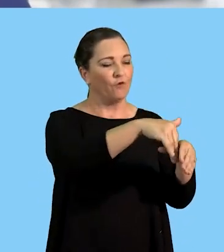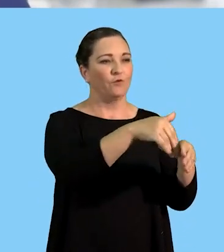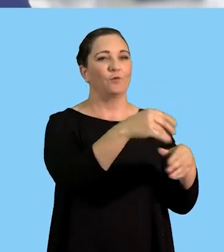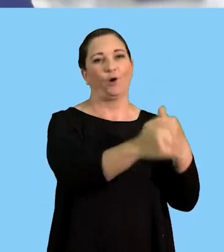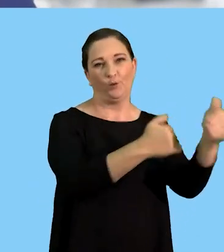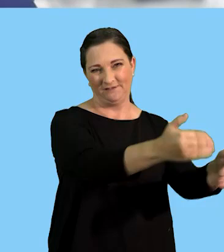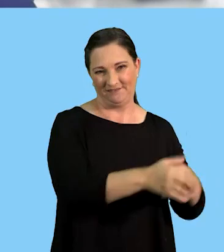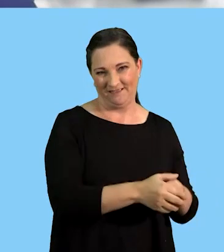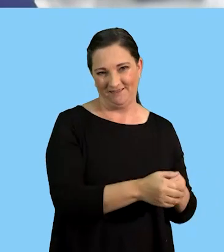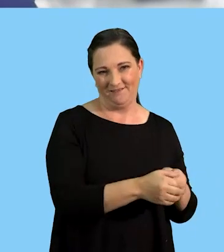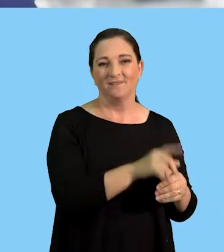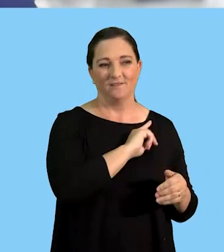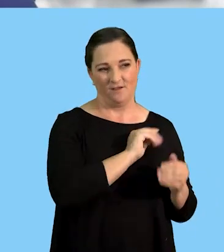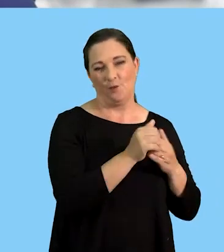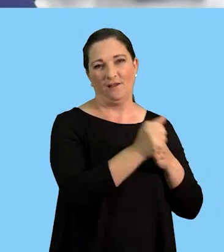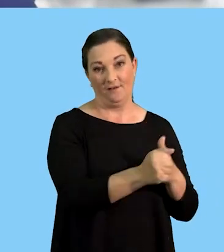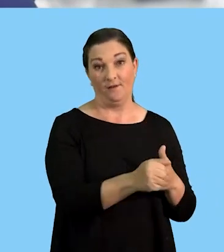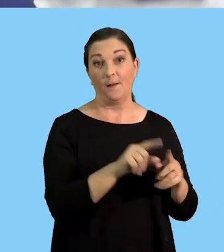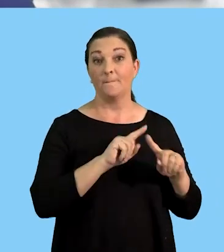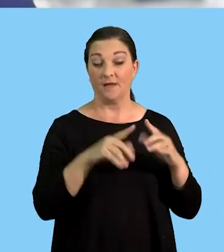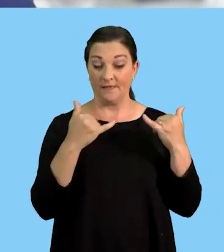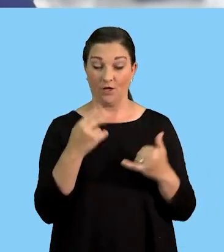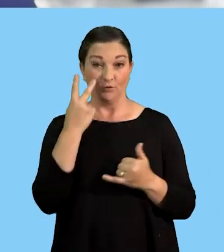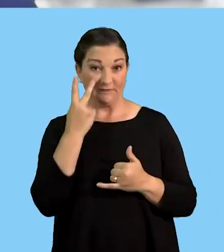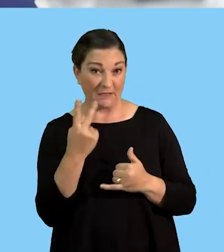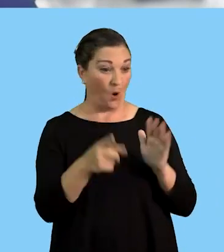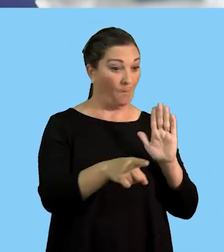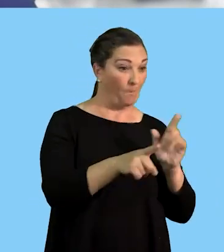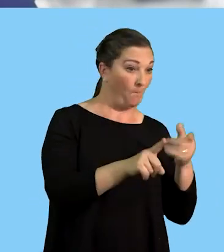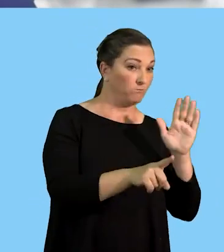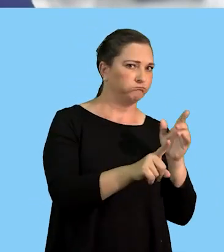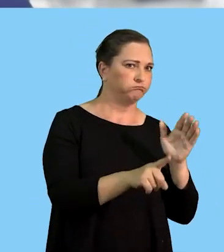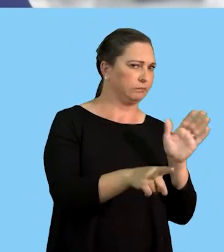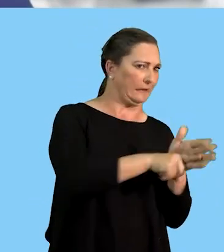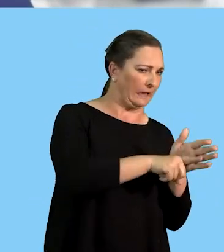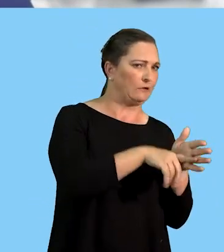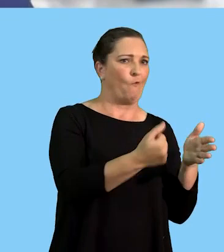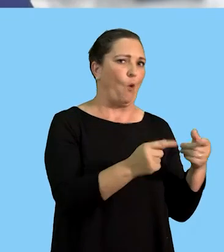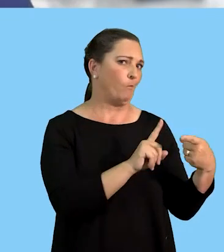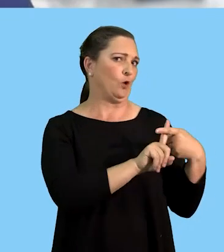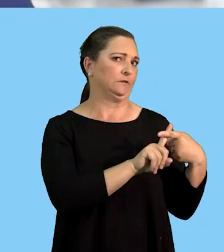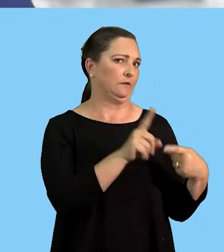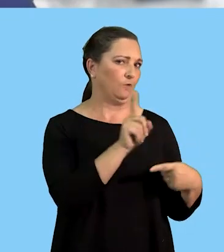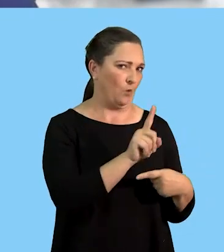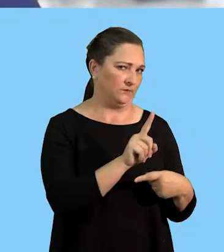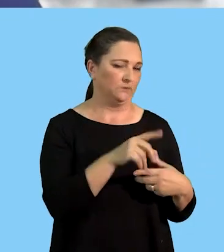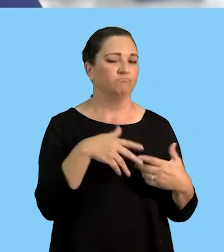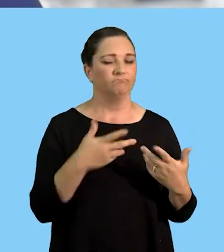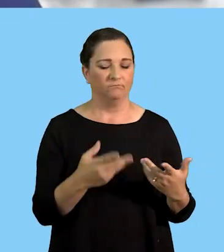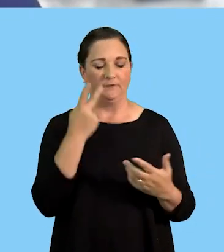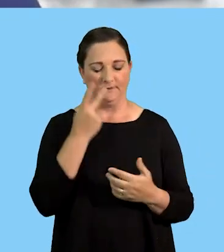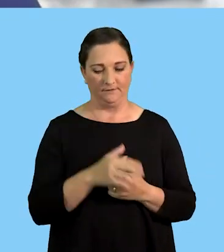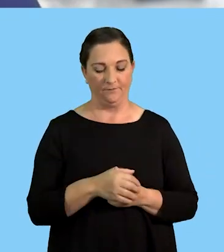in the decision-making process. Let us look now into the positives or or the negatives of using this leadership style.